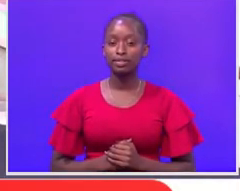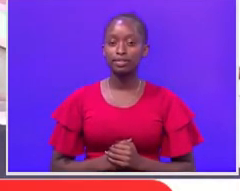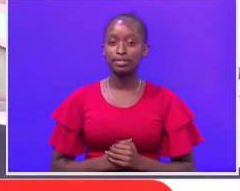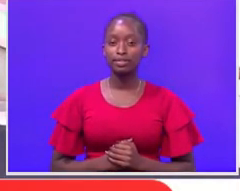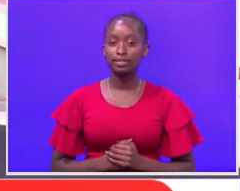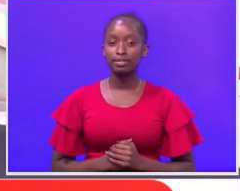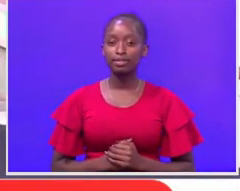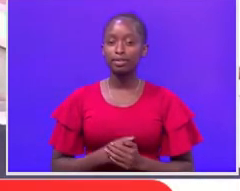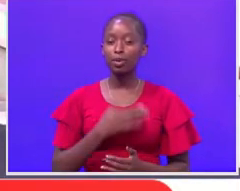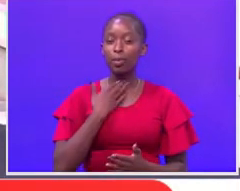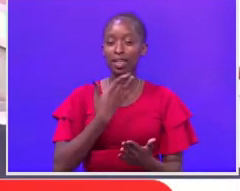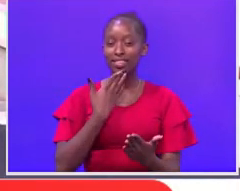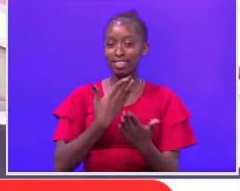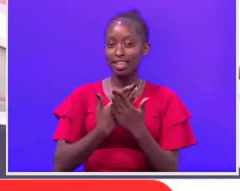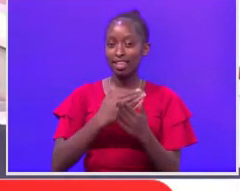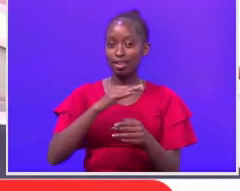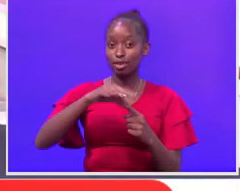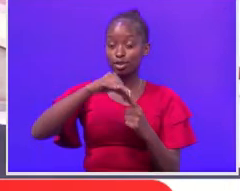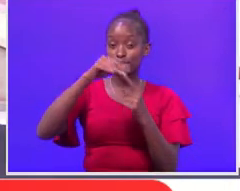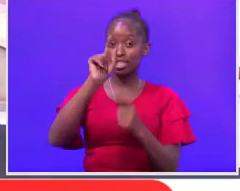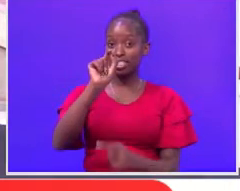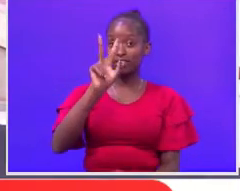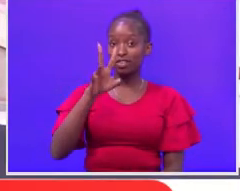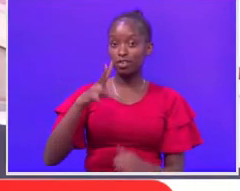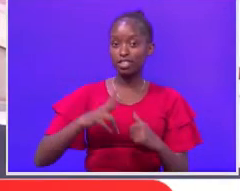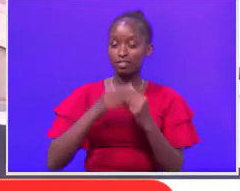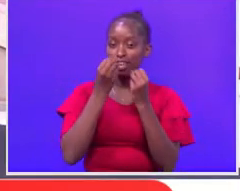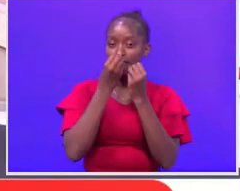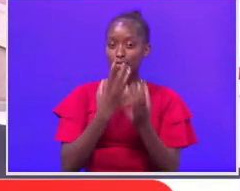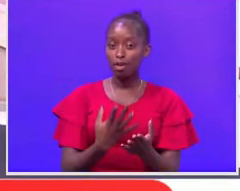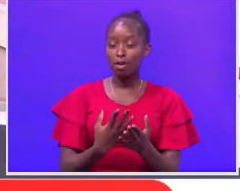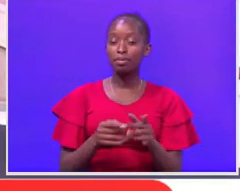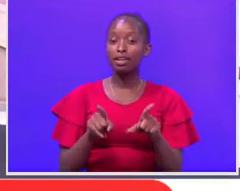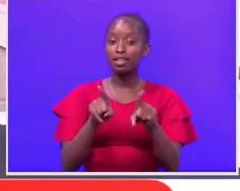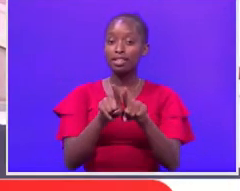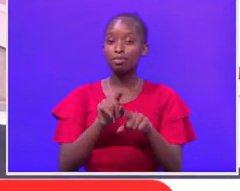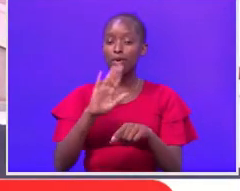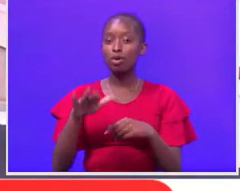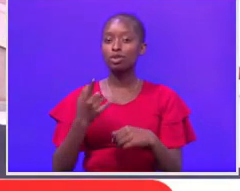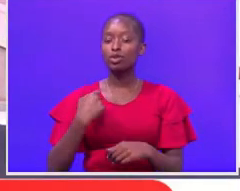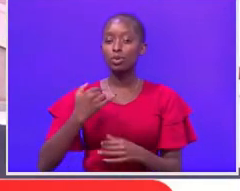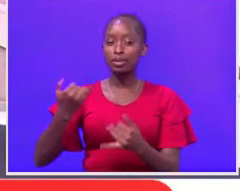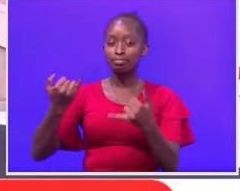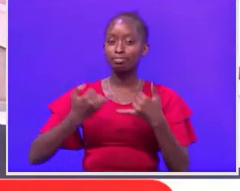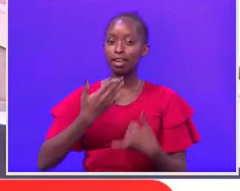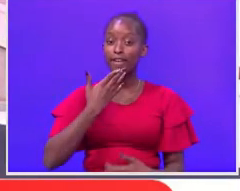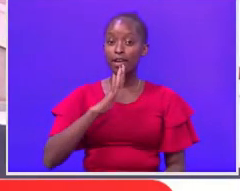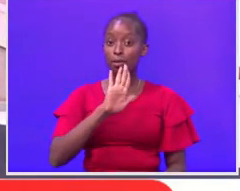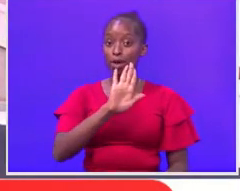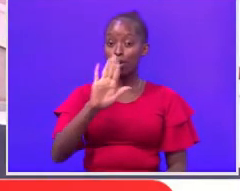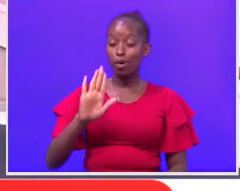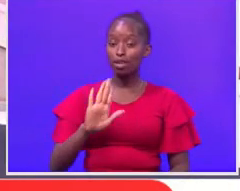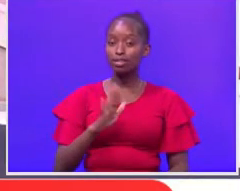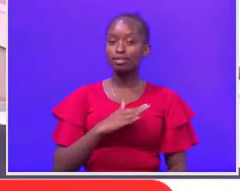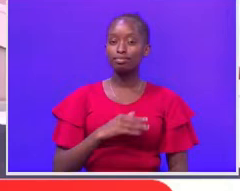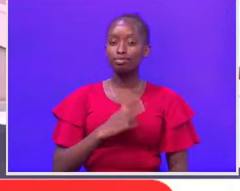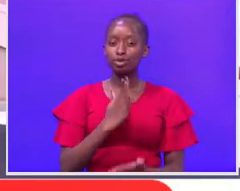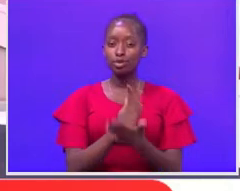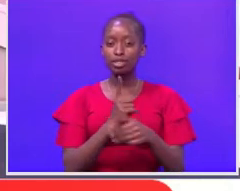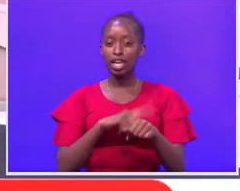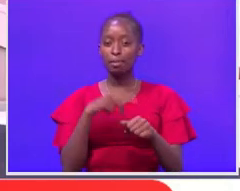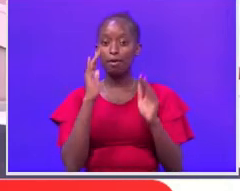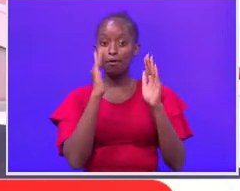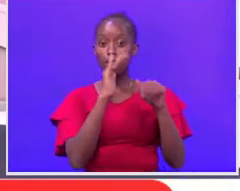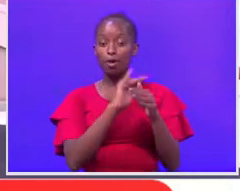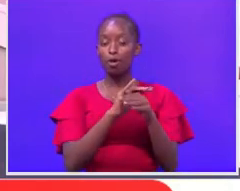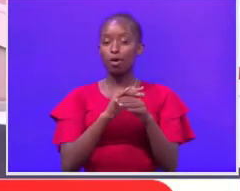We thank you for choosing TV47 to inform you. As always, we invite your feedback, of course, as we look forward to that